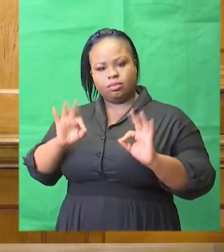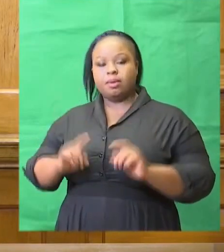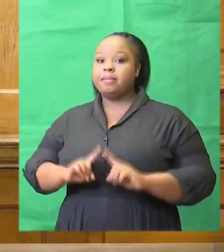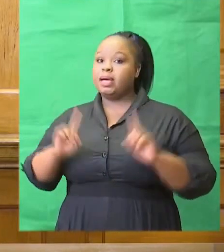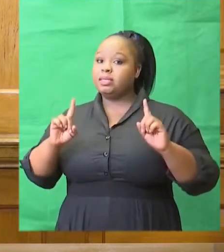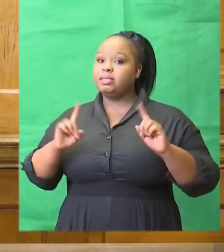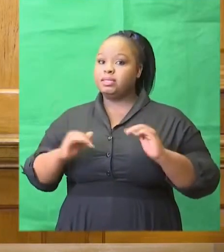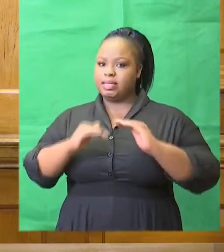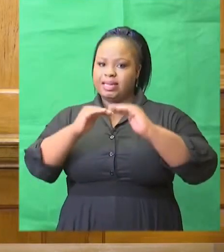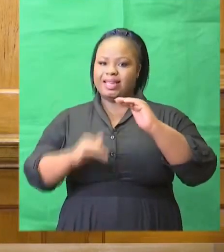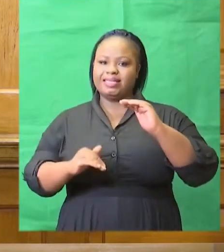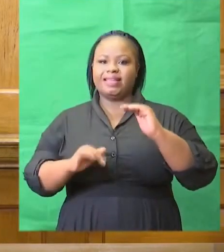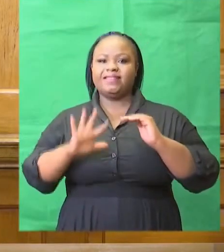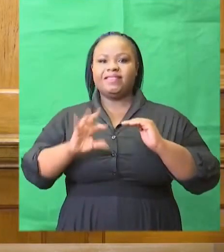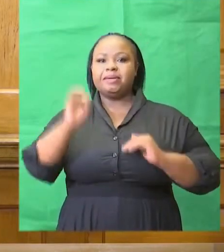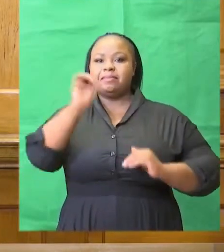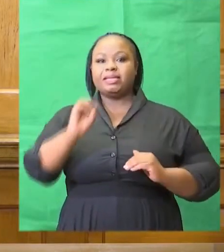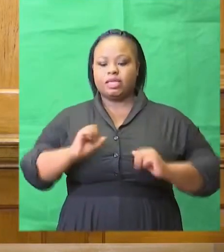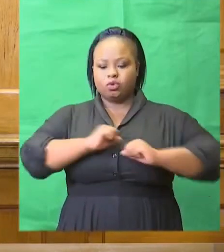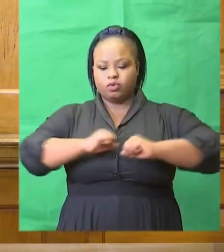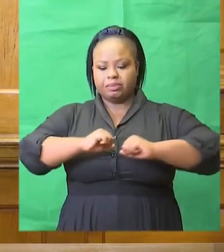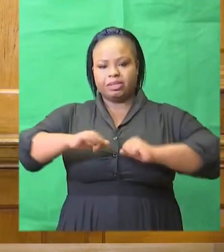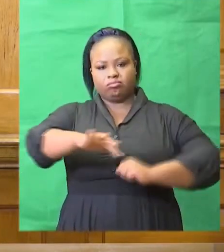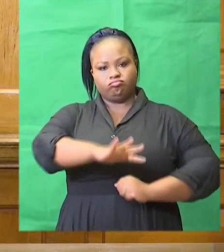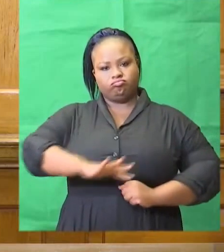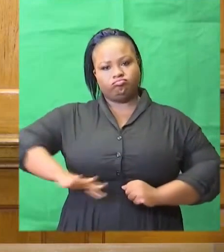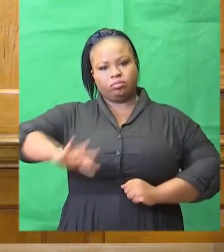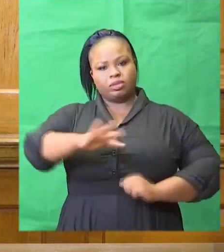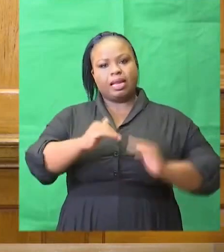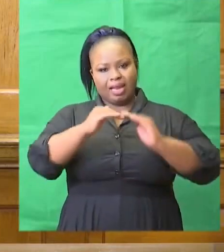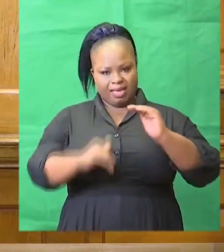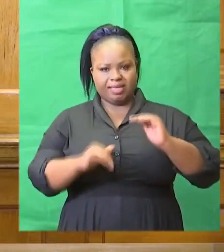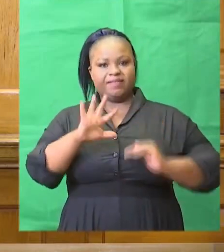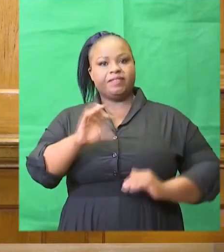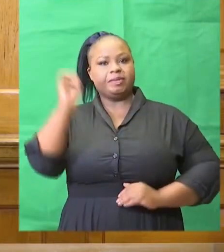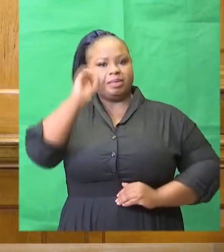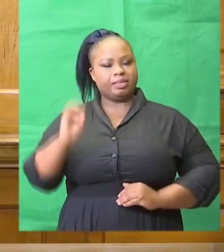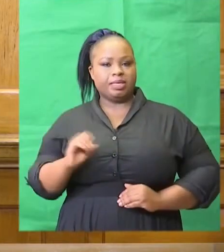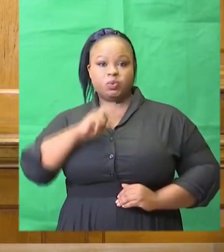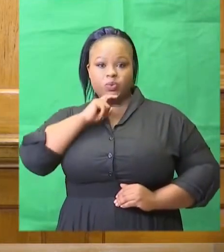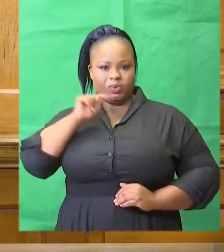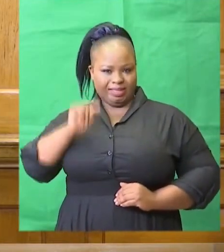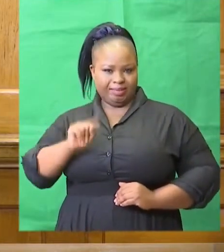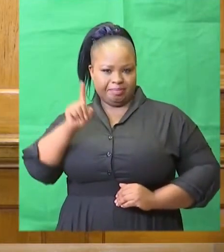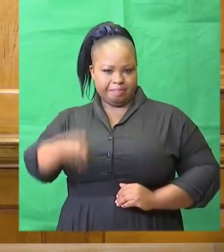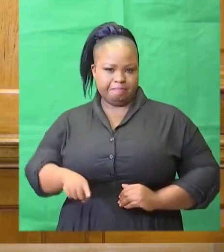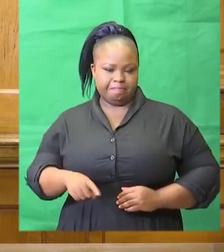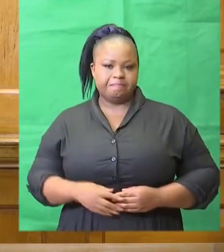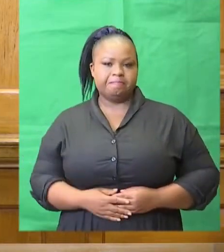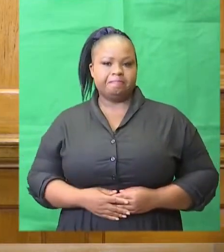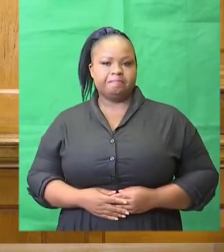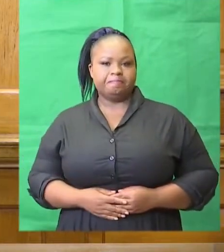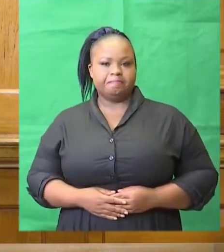no more than 50% of the capacity of the venue may be used.